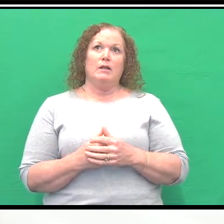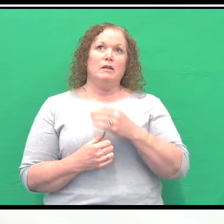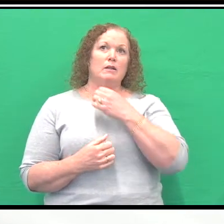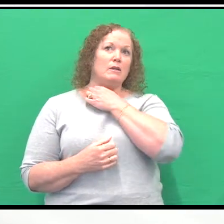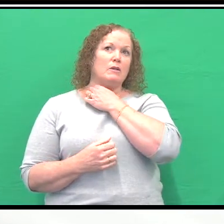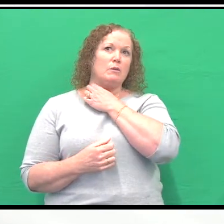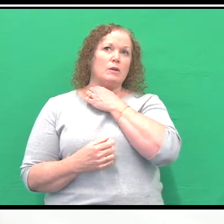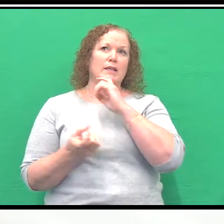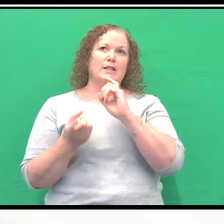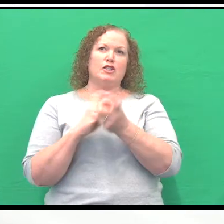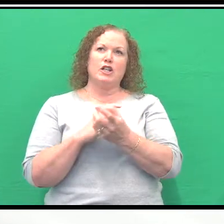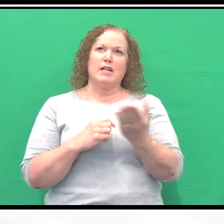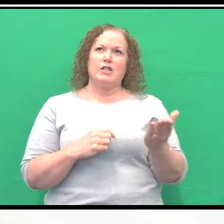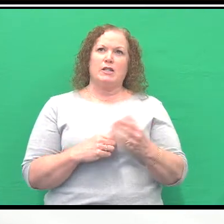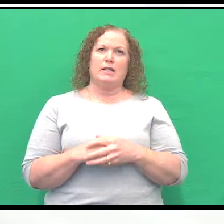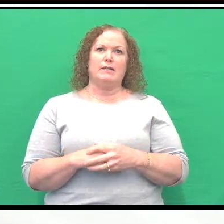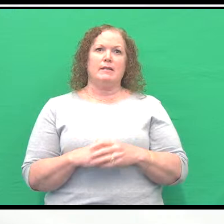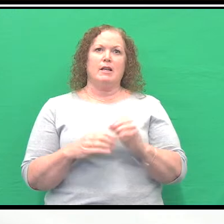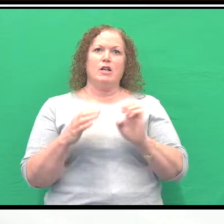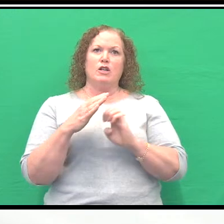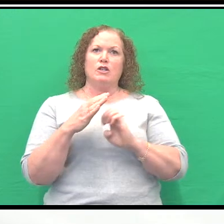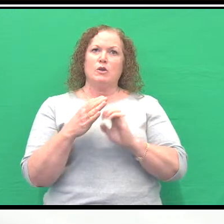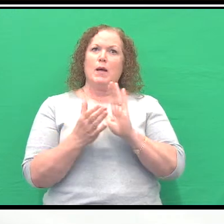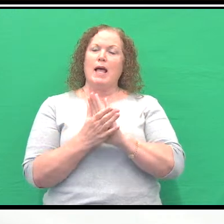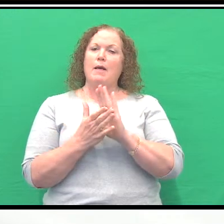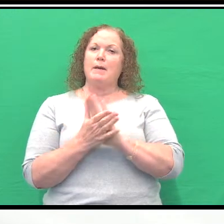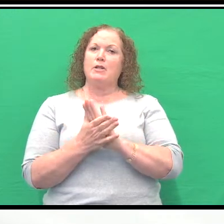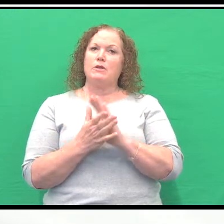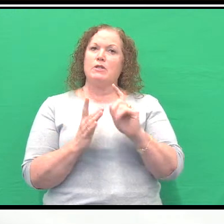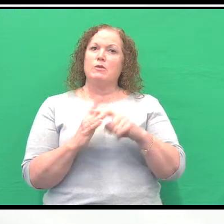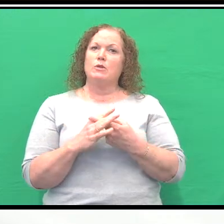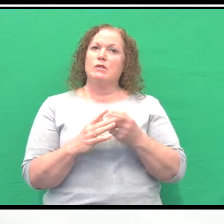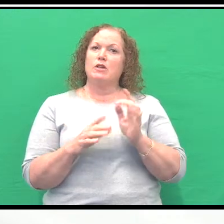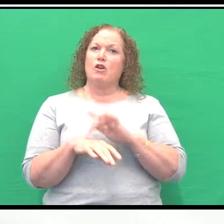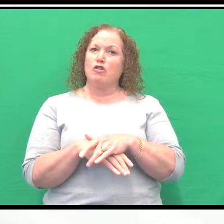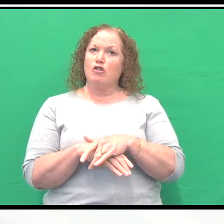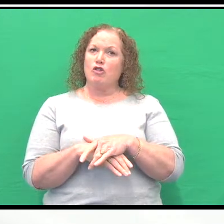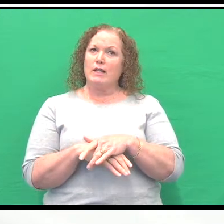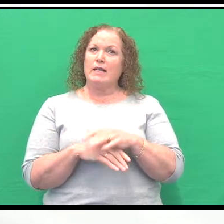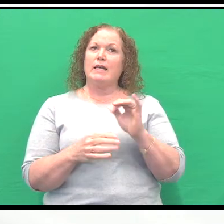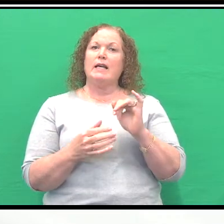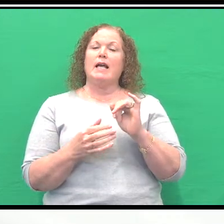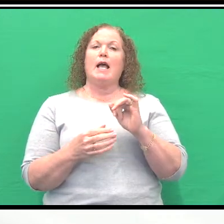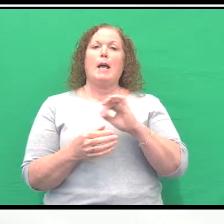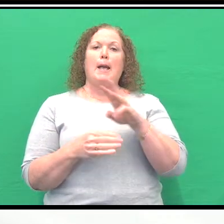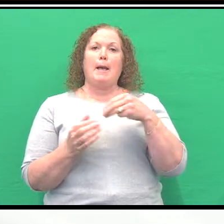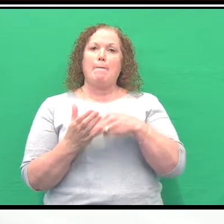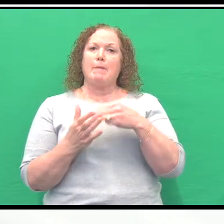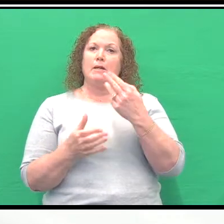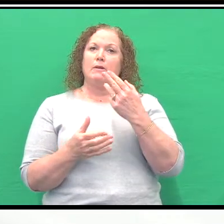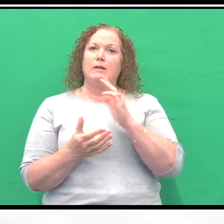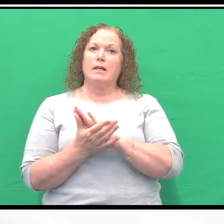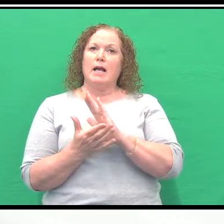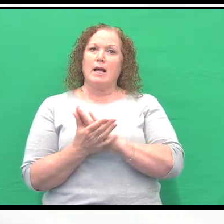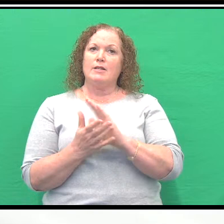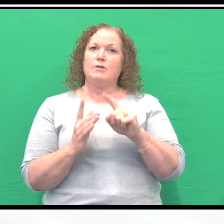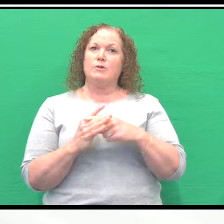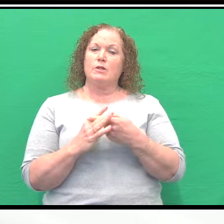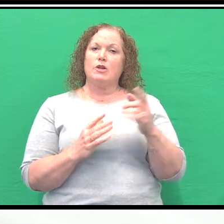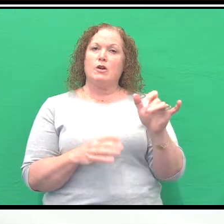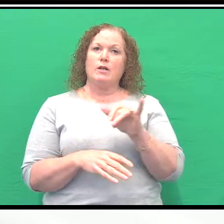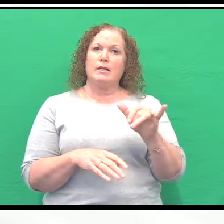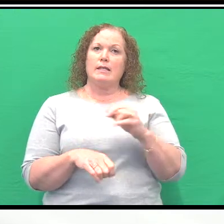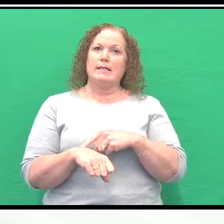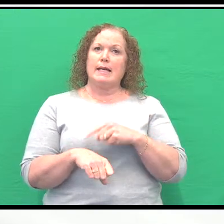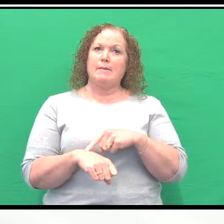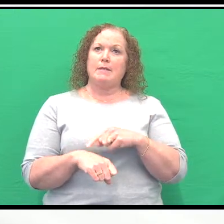So elementary school will be starting earlier, and then our plan is to have middle and high school start at the same time. We're going to